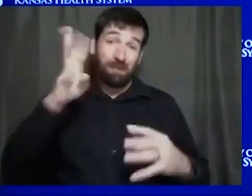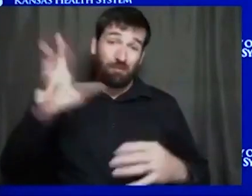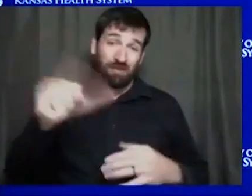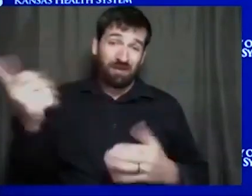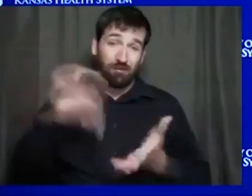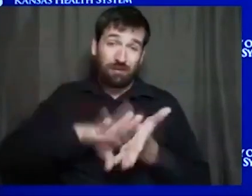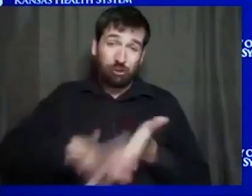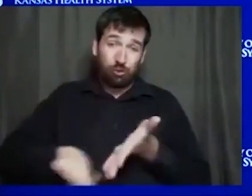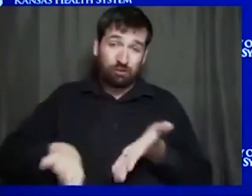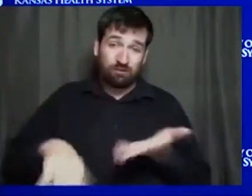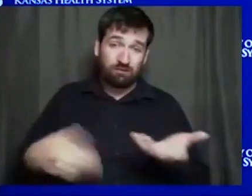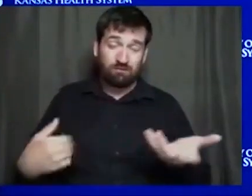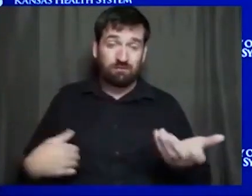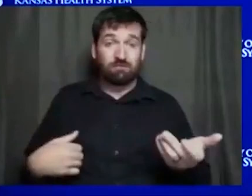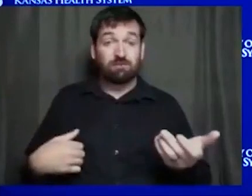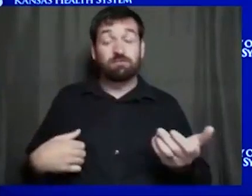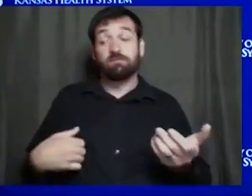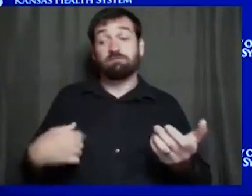I think this will help other